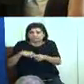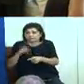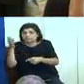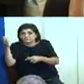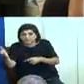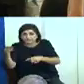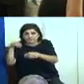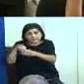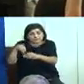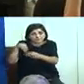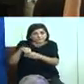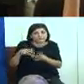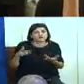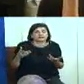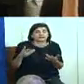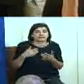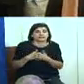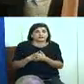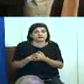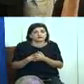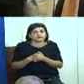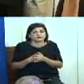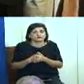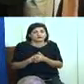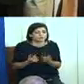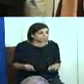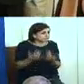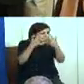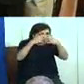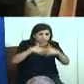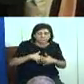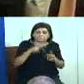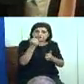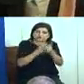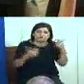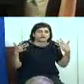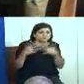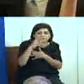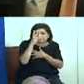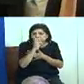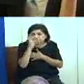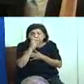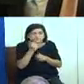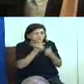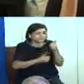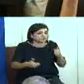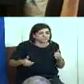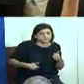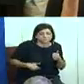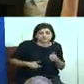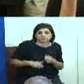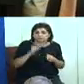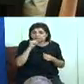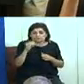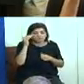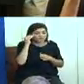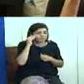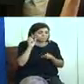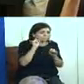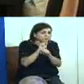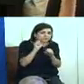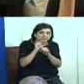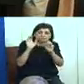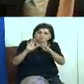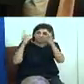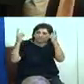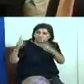that fire to burn away every fear, every doubt, every sense of unknowing, because you are working a miracle right now. And